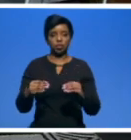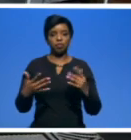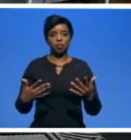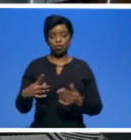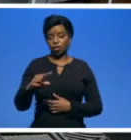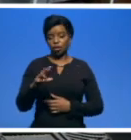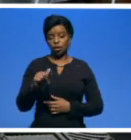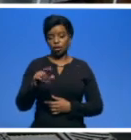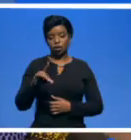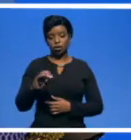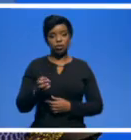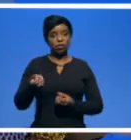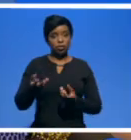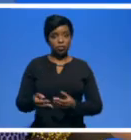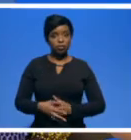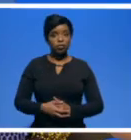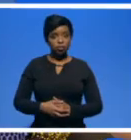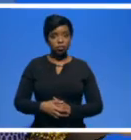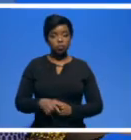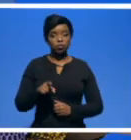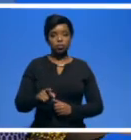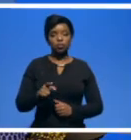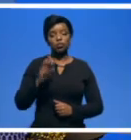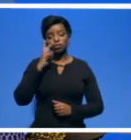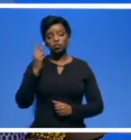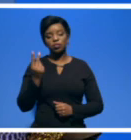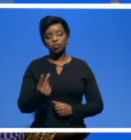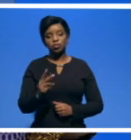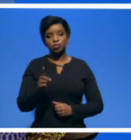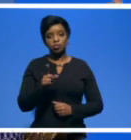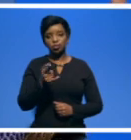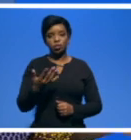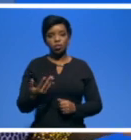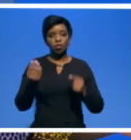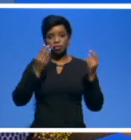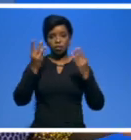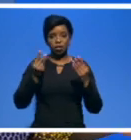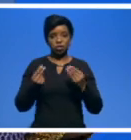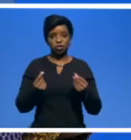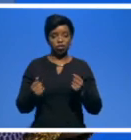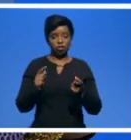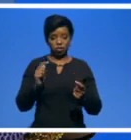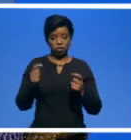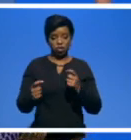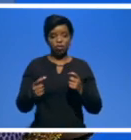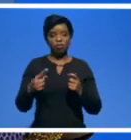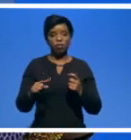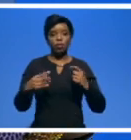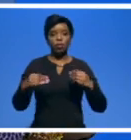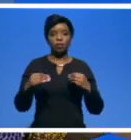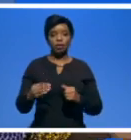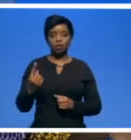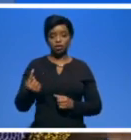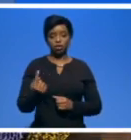Hubatua hoshejua financial turnover ya the business. Each business, if lo